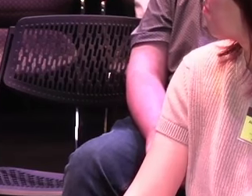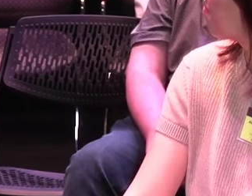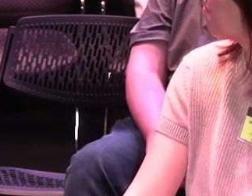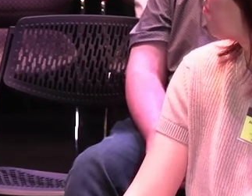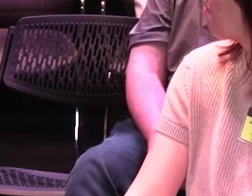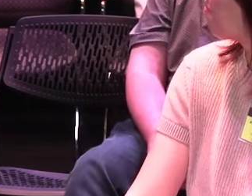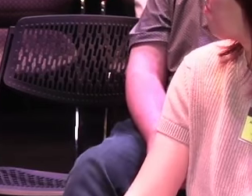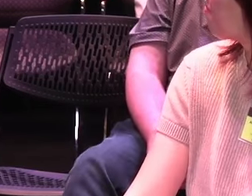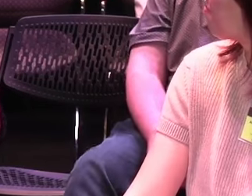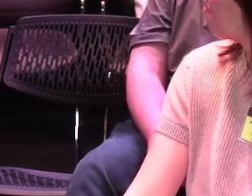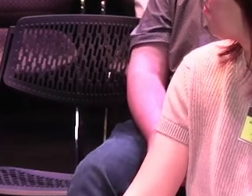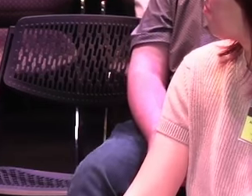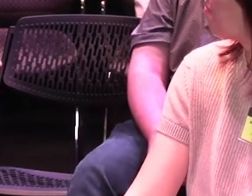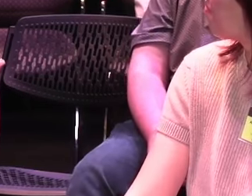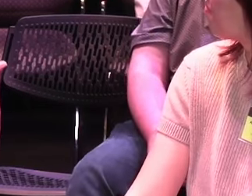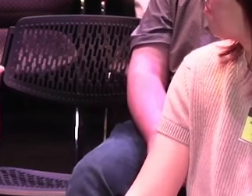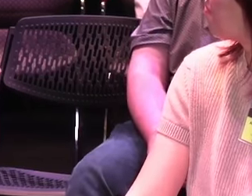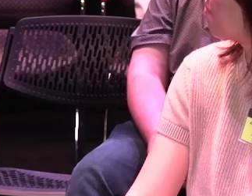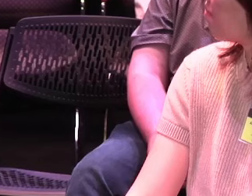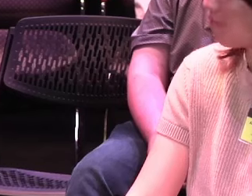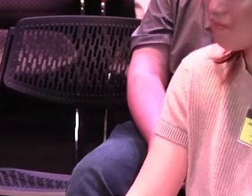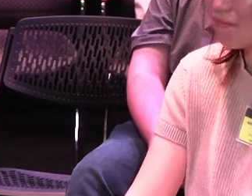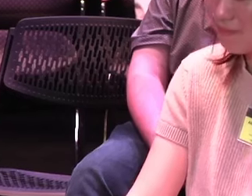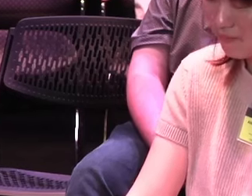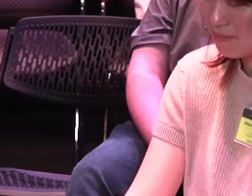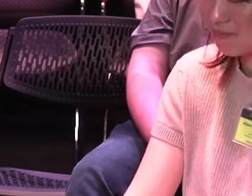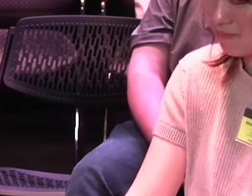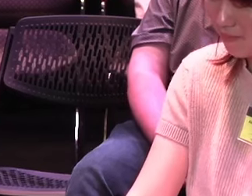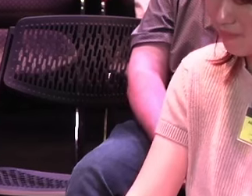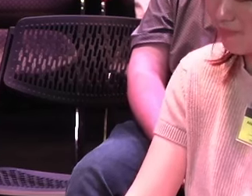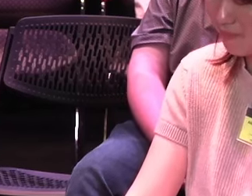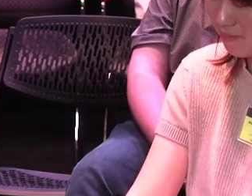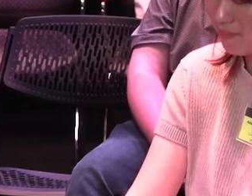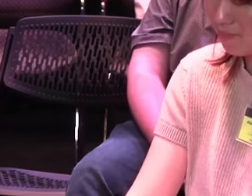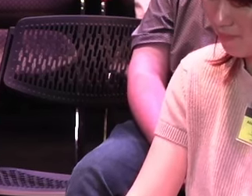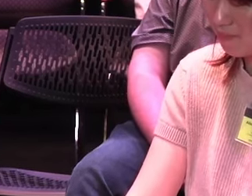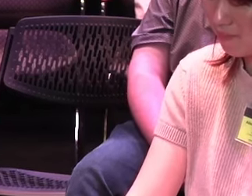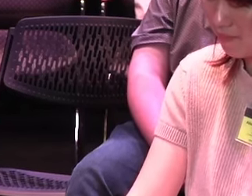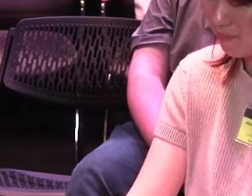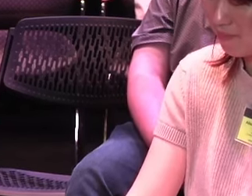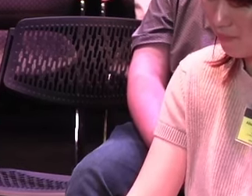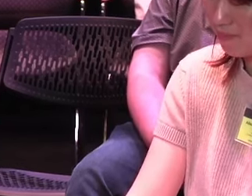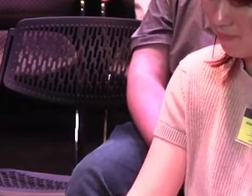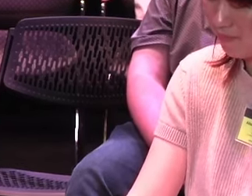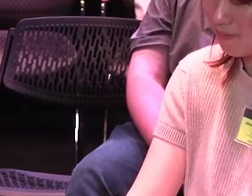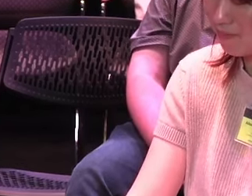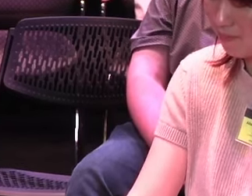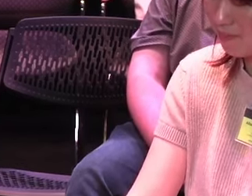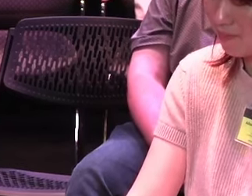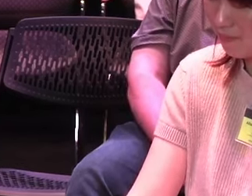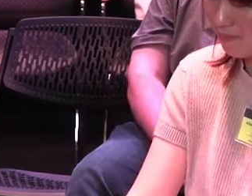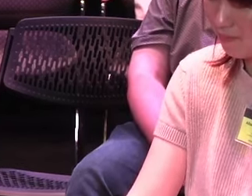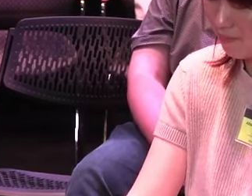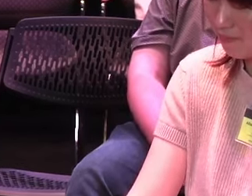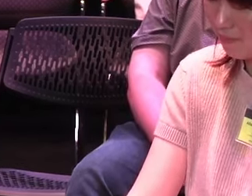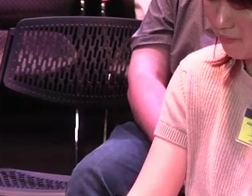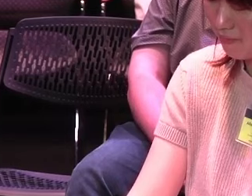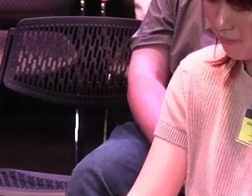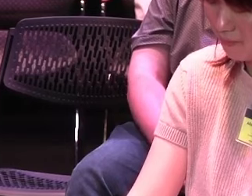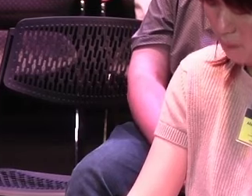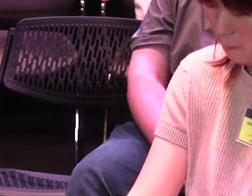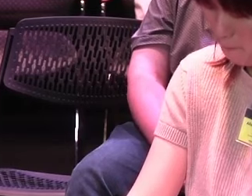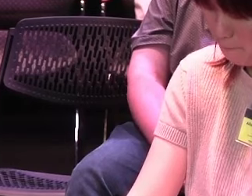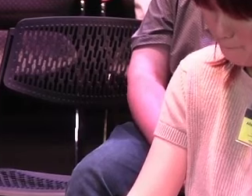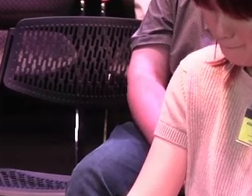and public art happens in communities and happens on the ground and happens in permeable spaces, that people who are